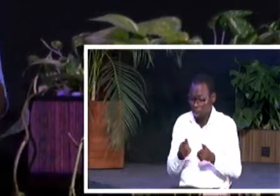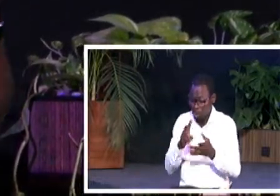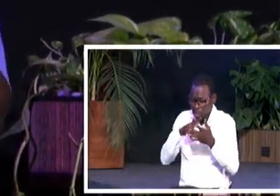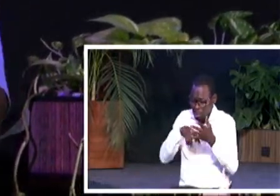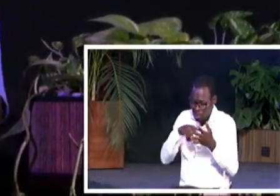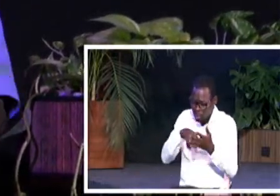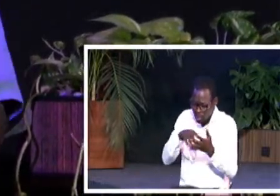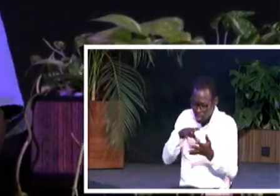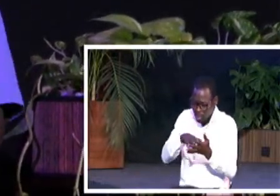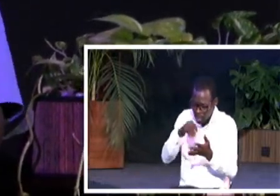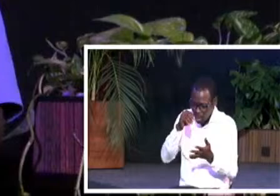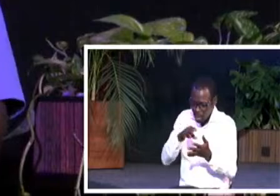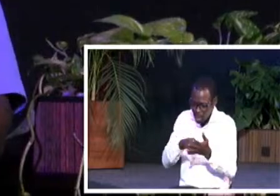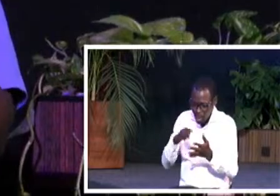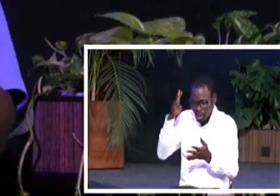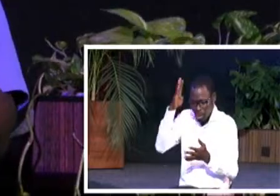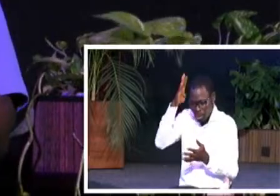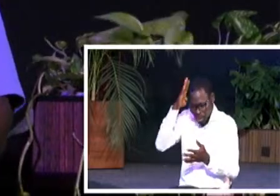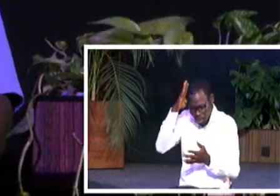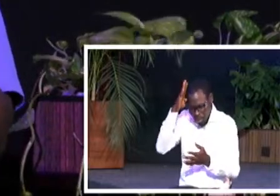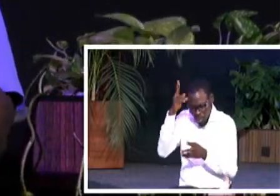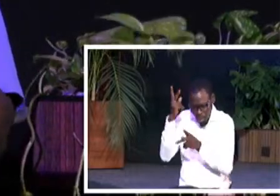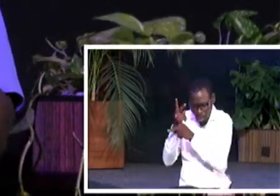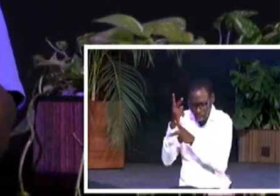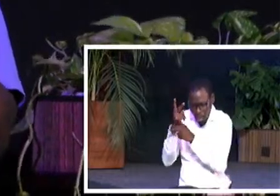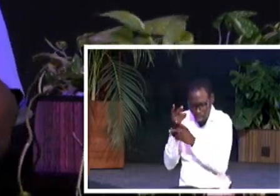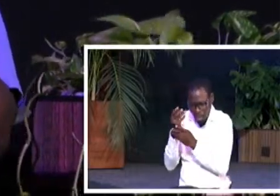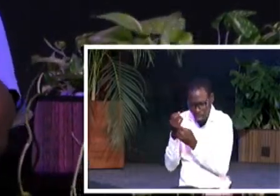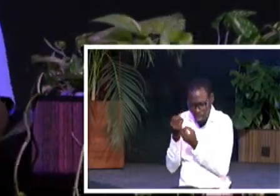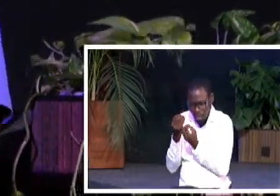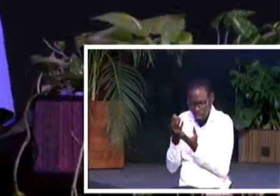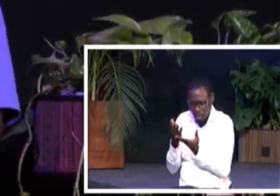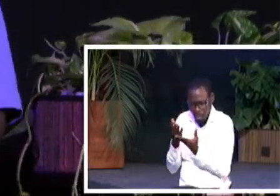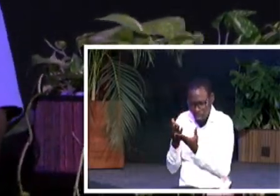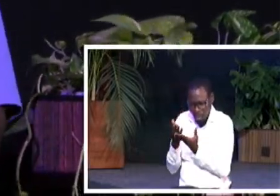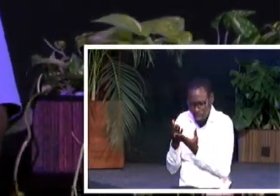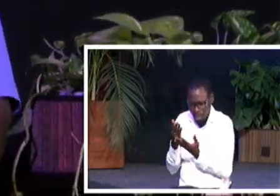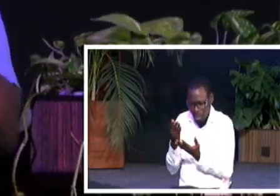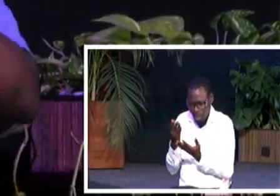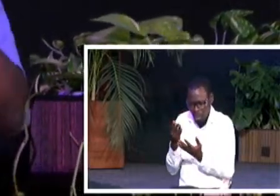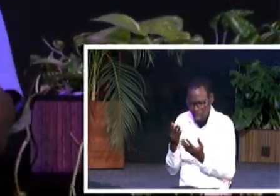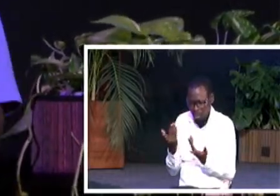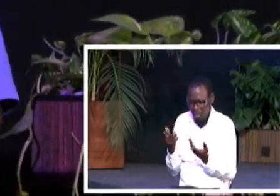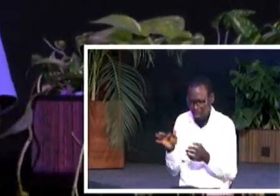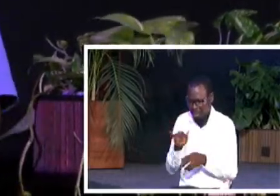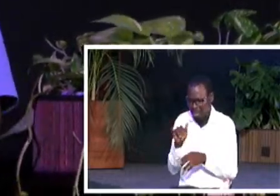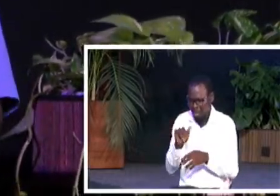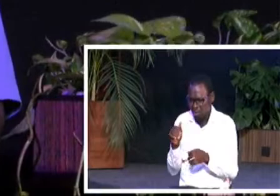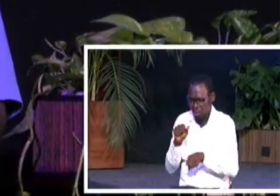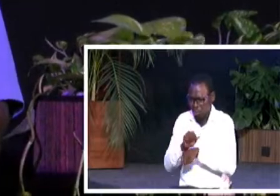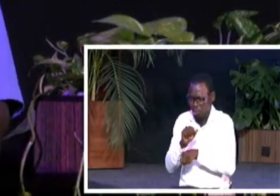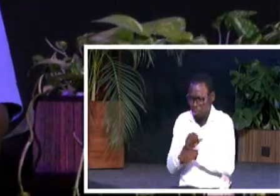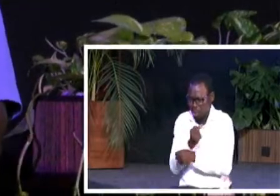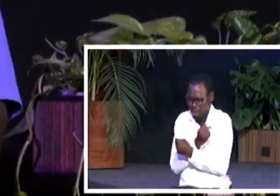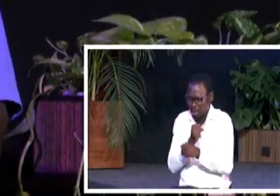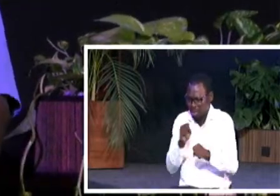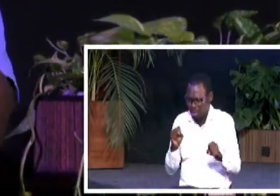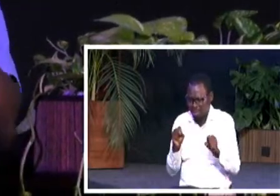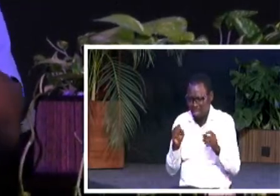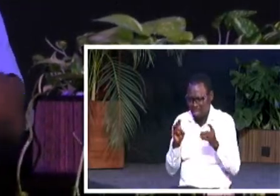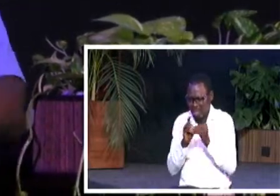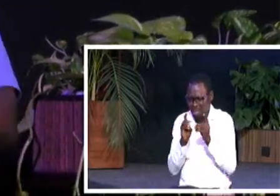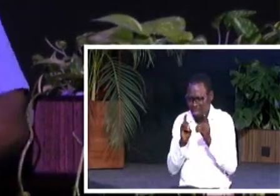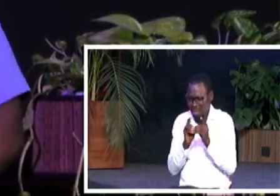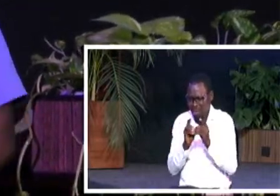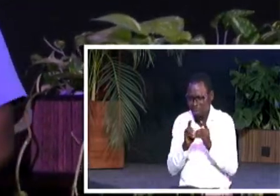be selecting the right ones to do. As for job security in the digital space, trust me,